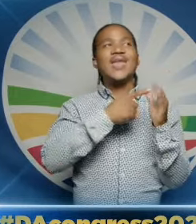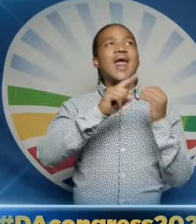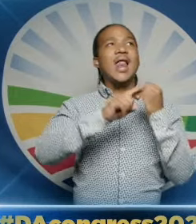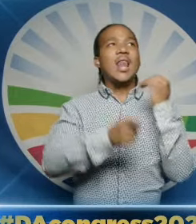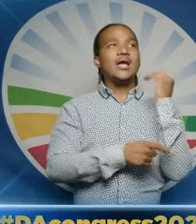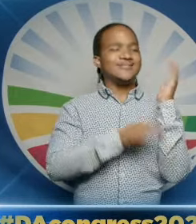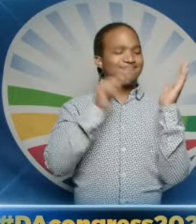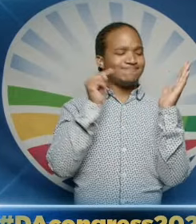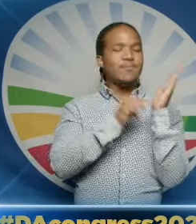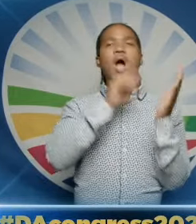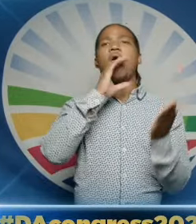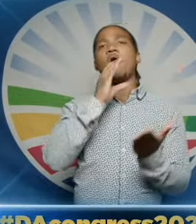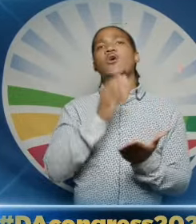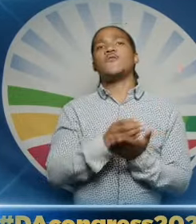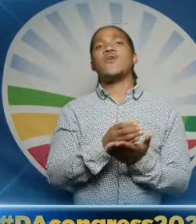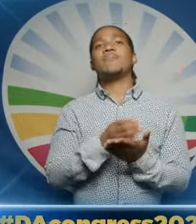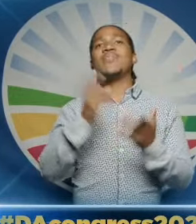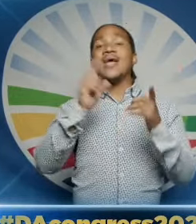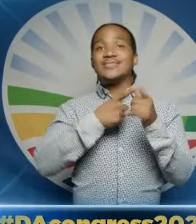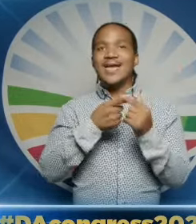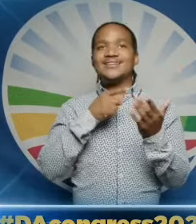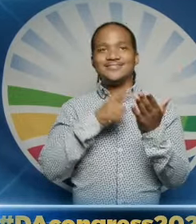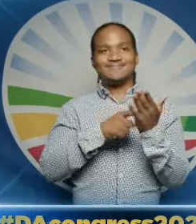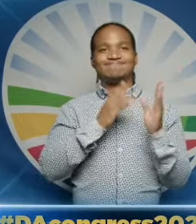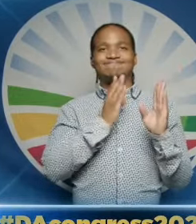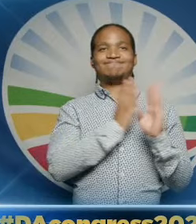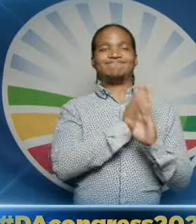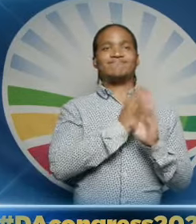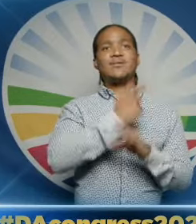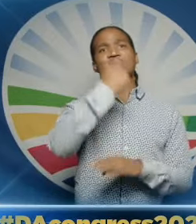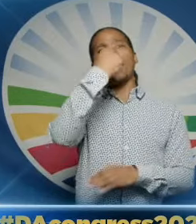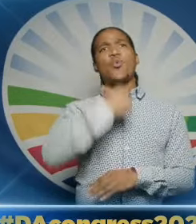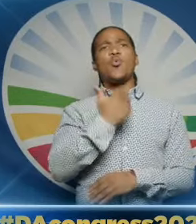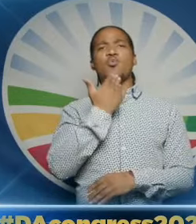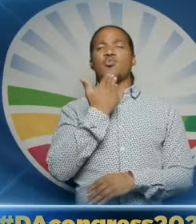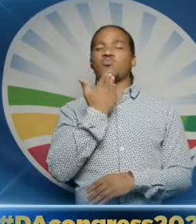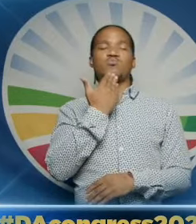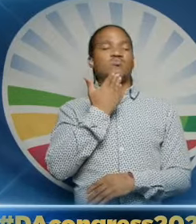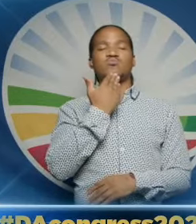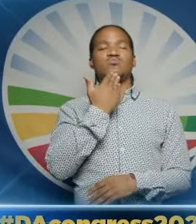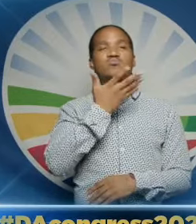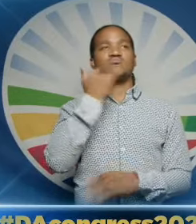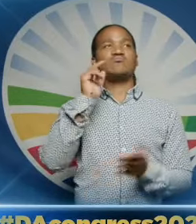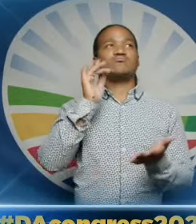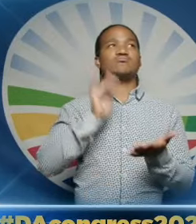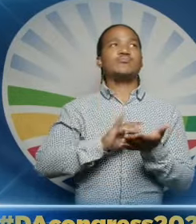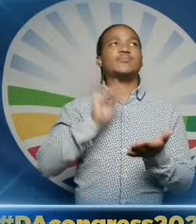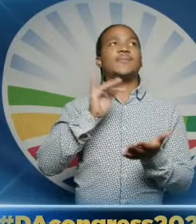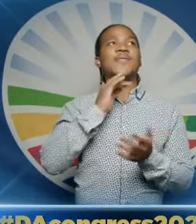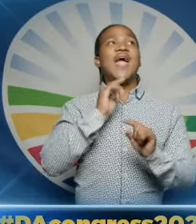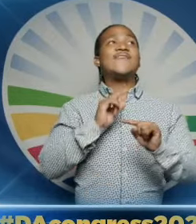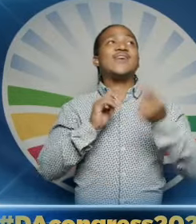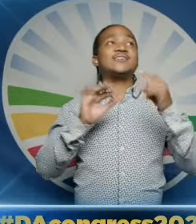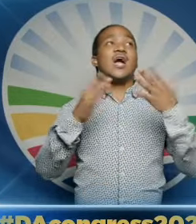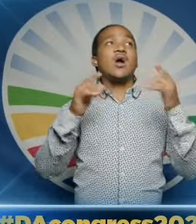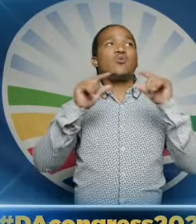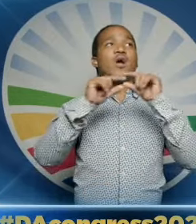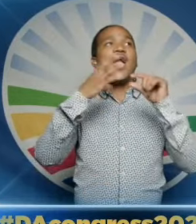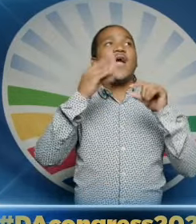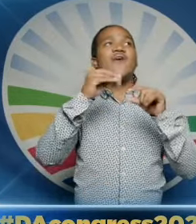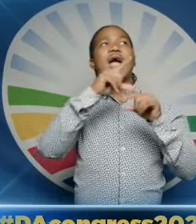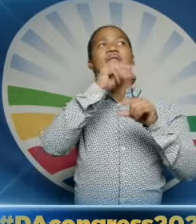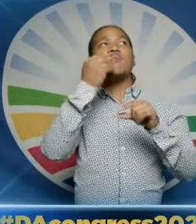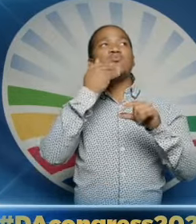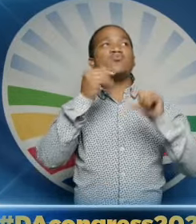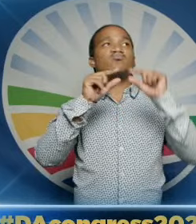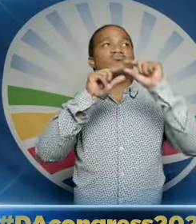then be cast anonymously. So now let's look at a few examples. First one is a ballot where only 2 candidates are